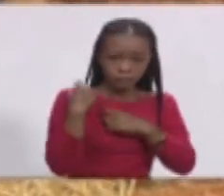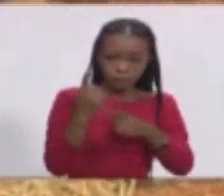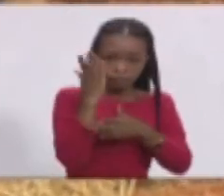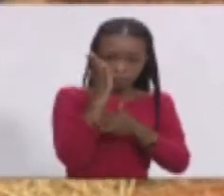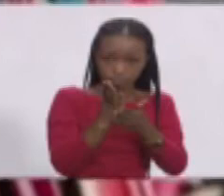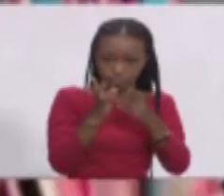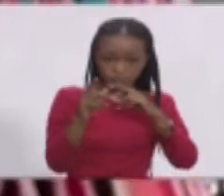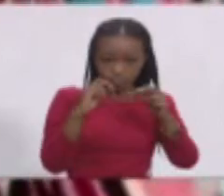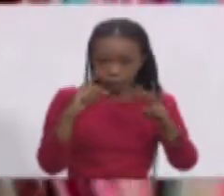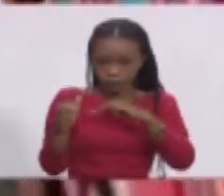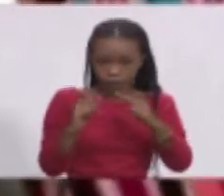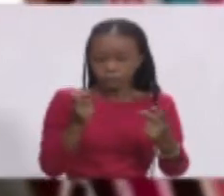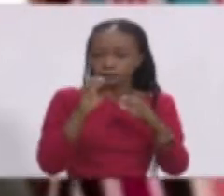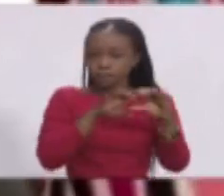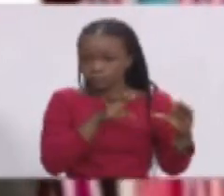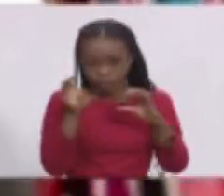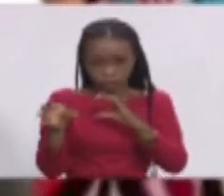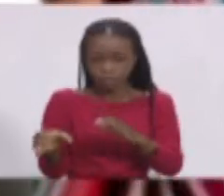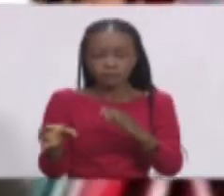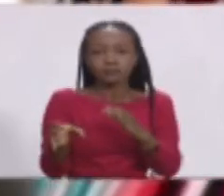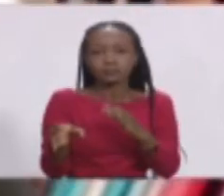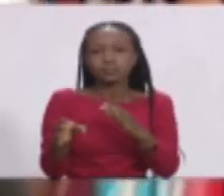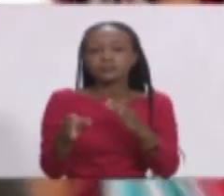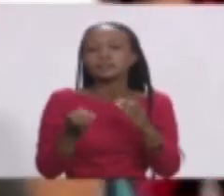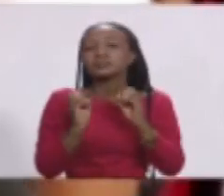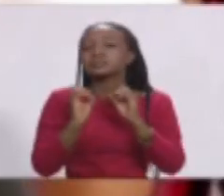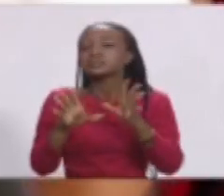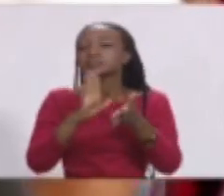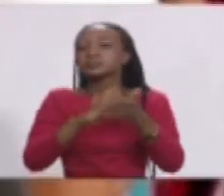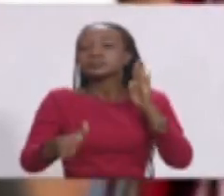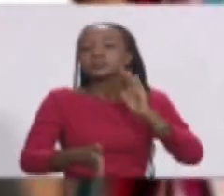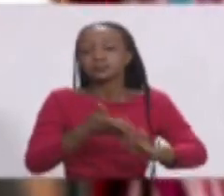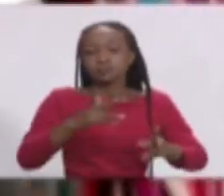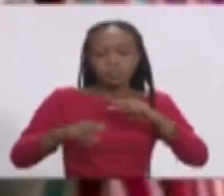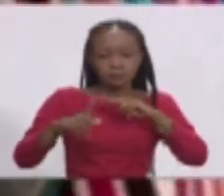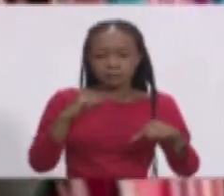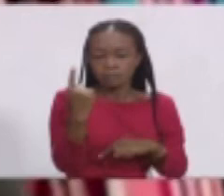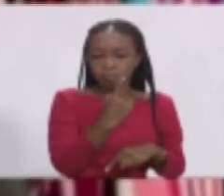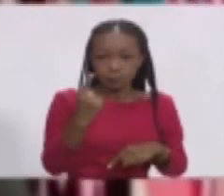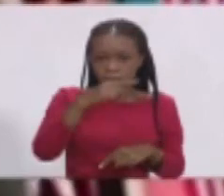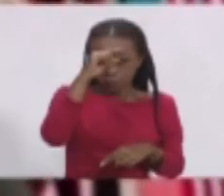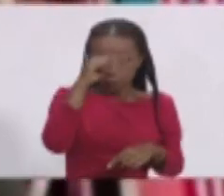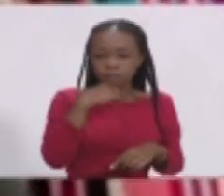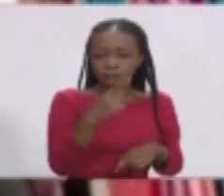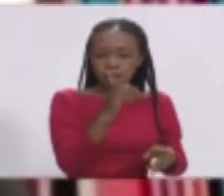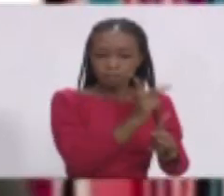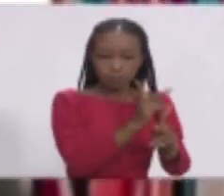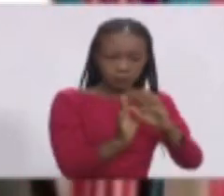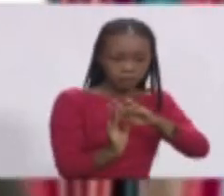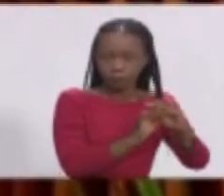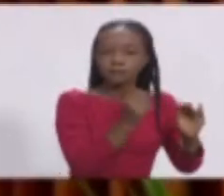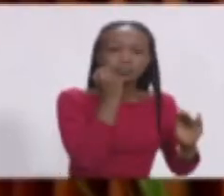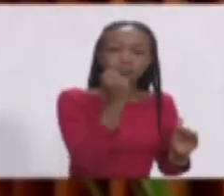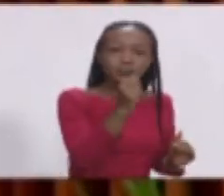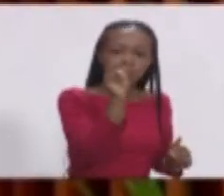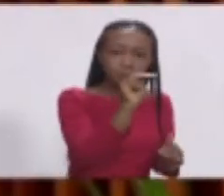close temporarily, sending staffers home while others have nothing but empty hotel beds. The government says that it's setting aside 500 million